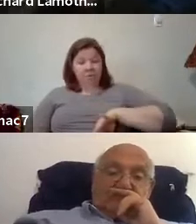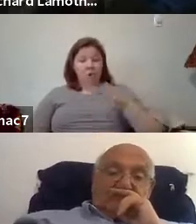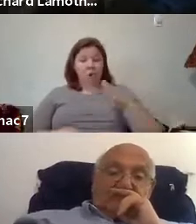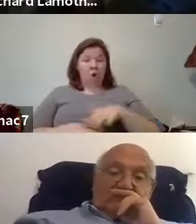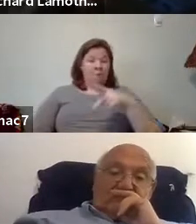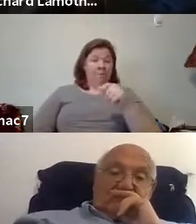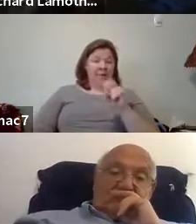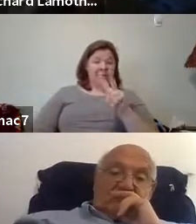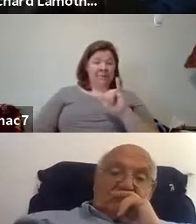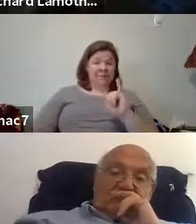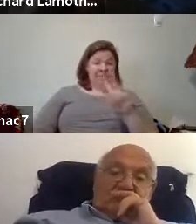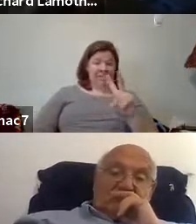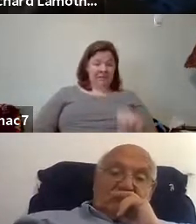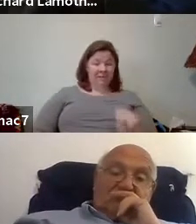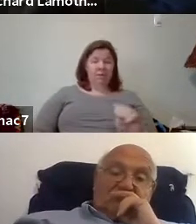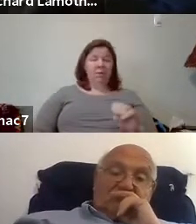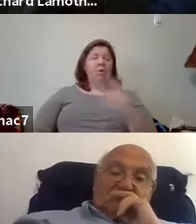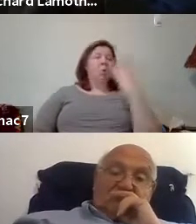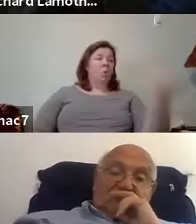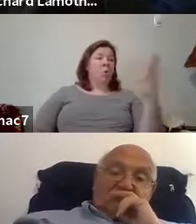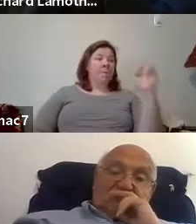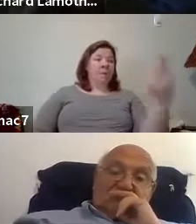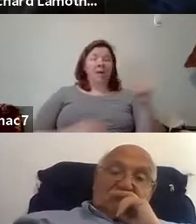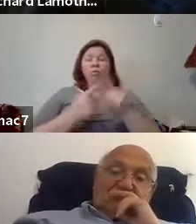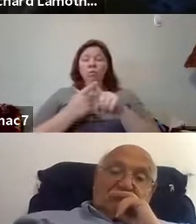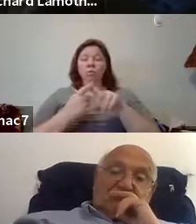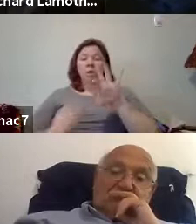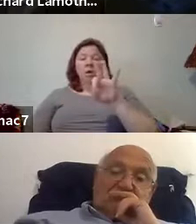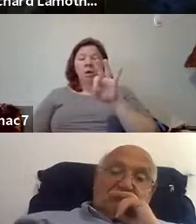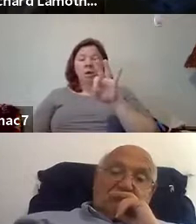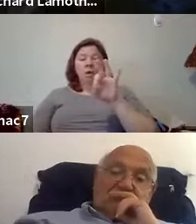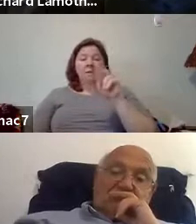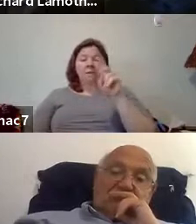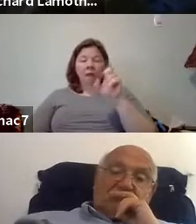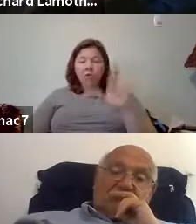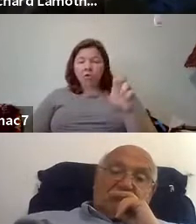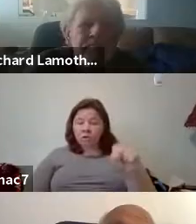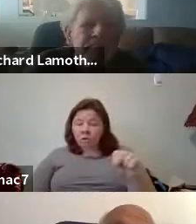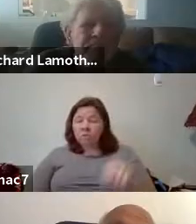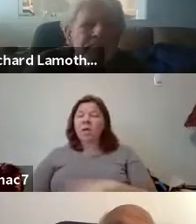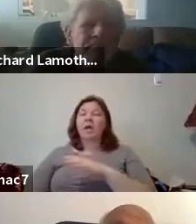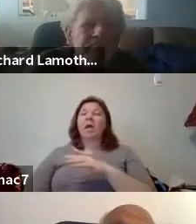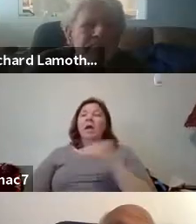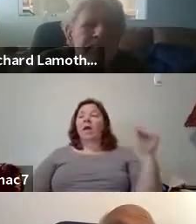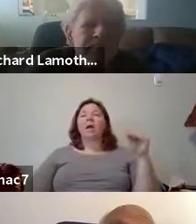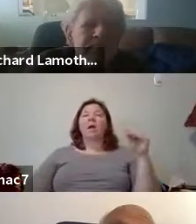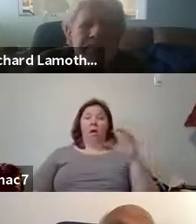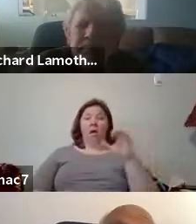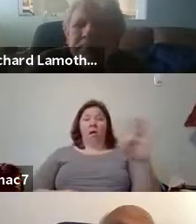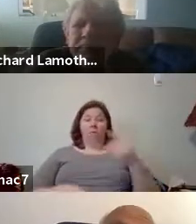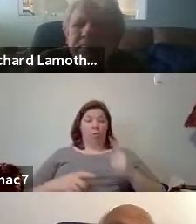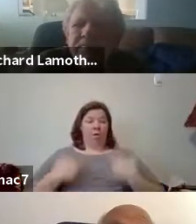are going to go back to the founders and customers through the ad campaigns. That means that they're going to live